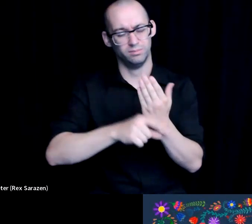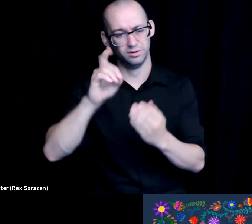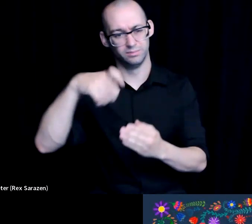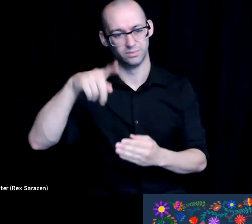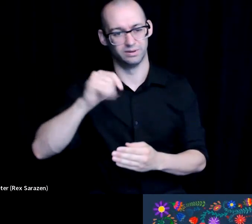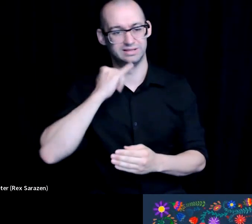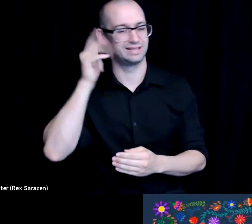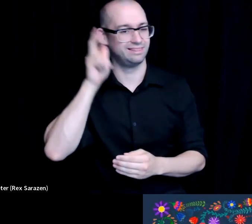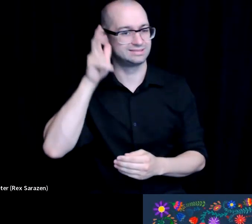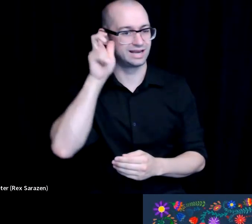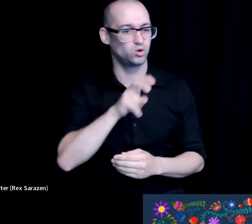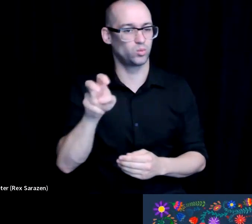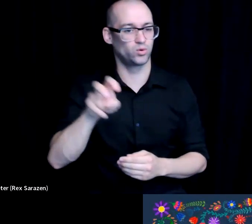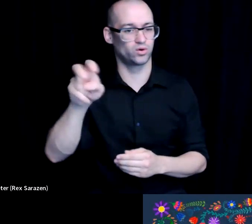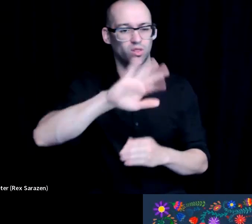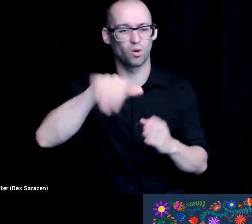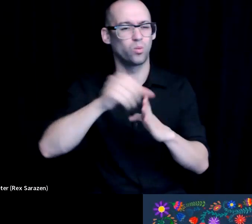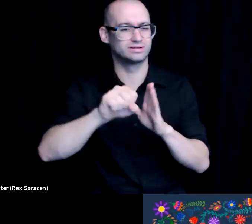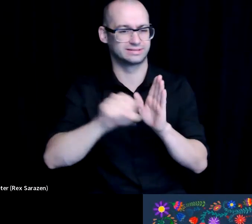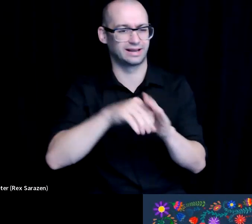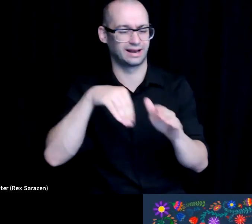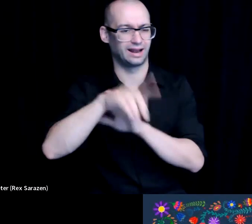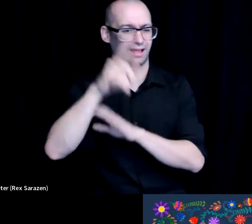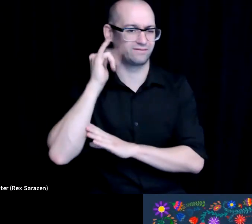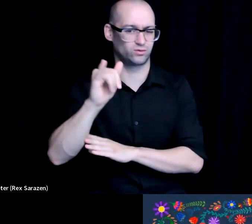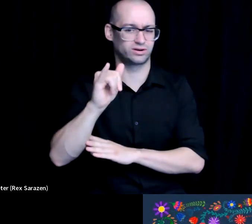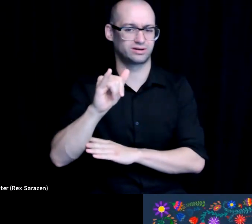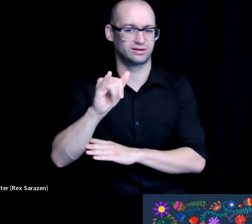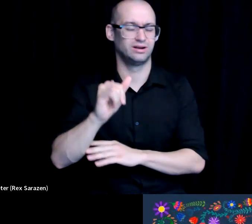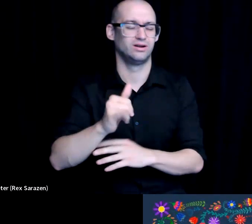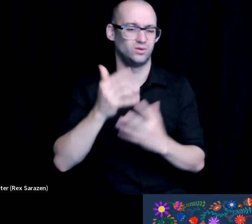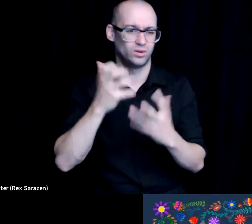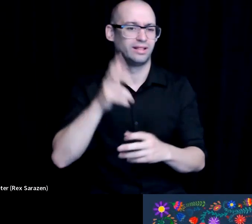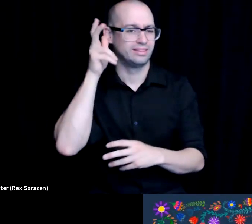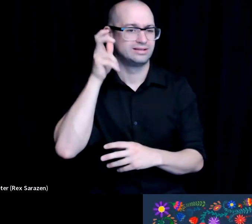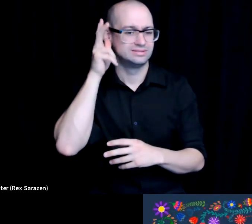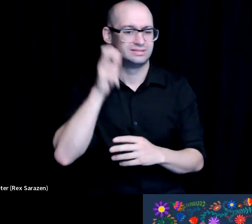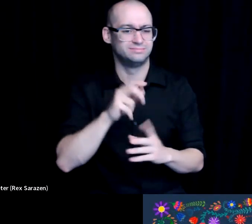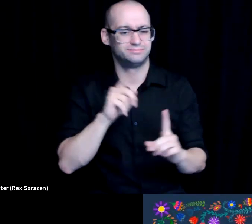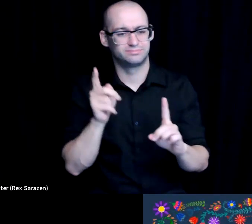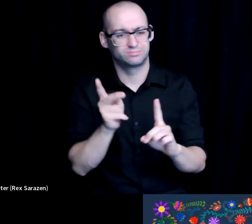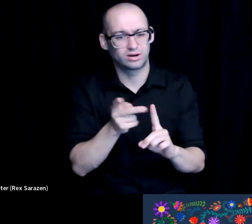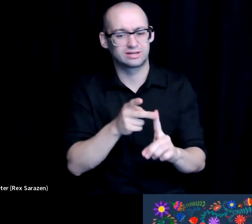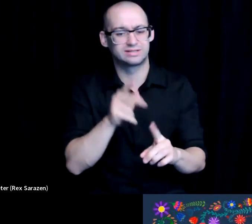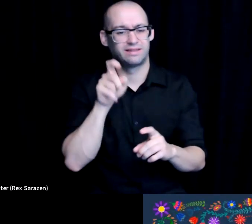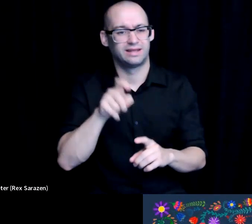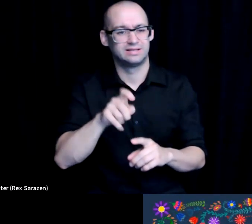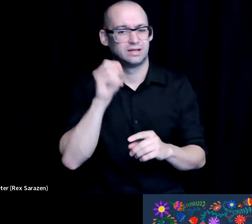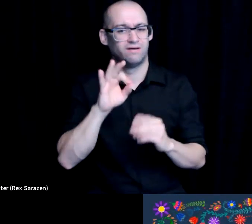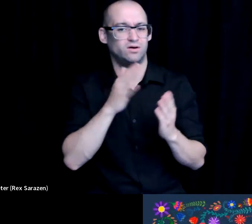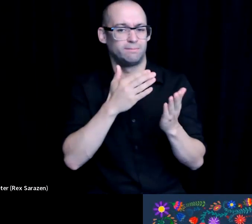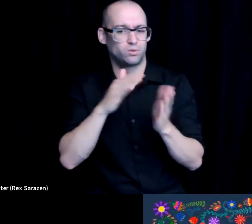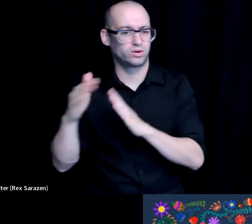tour, which takes place statewide all over California to really listen in on the priorities and the needs of the communities across